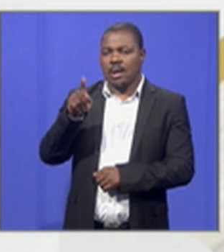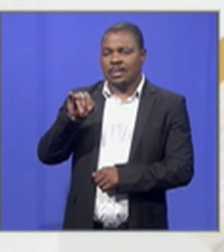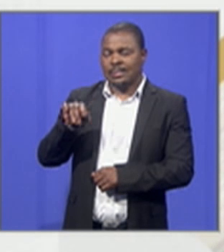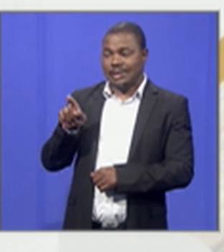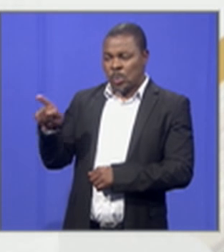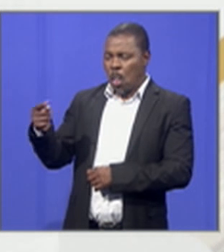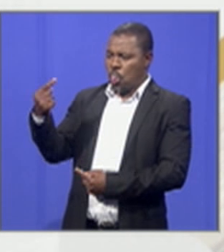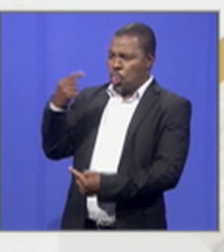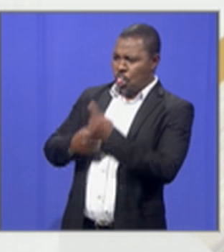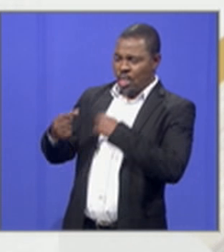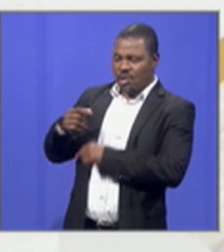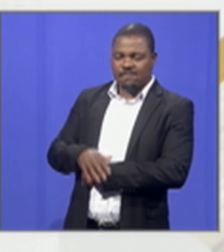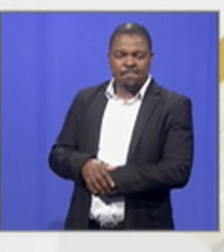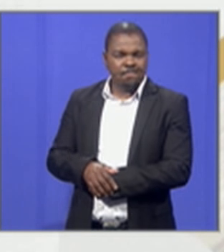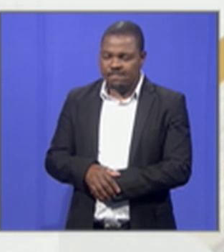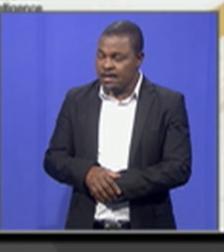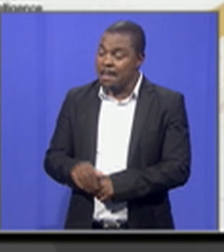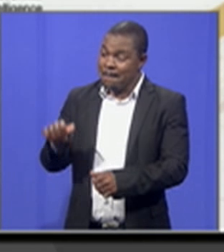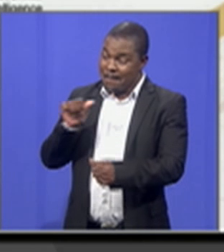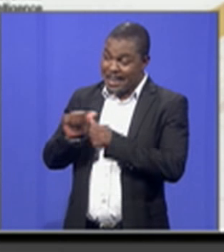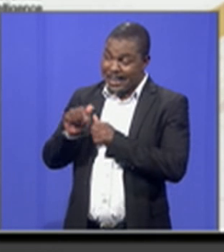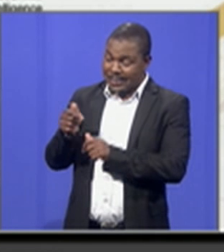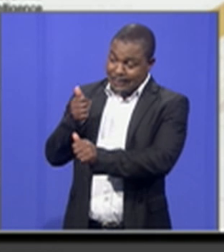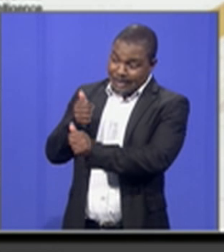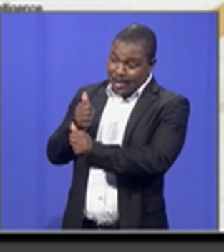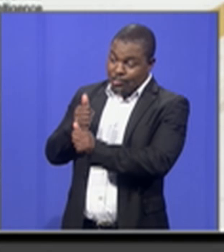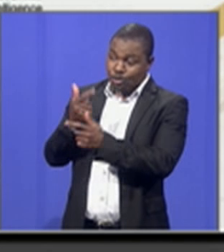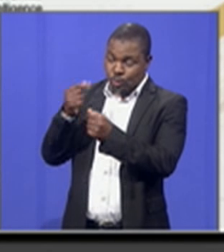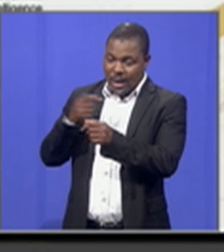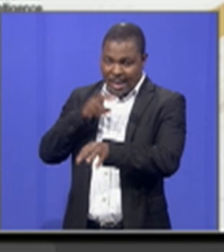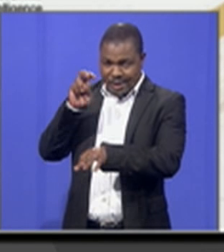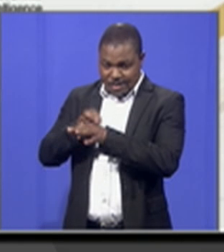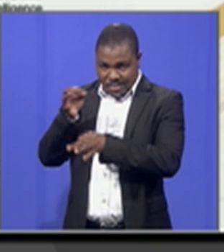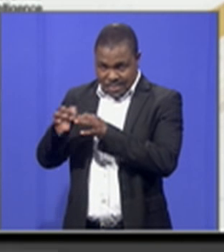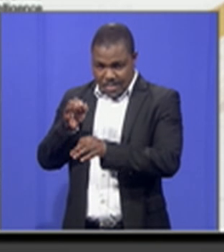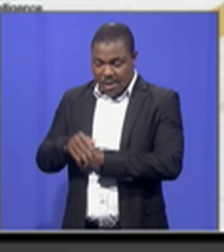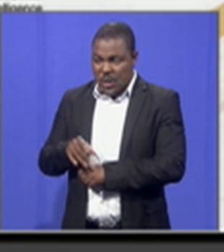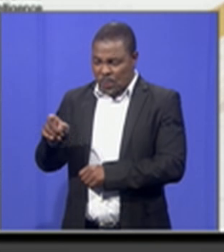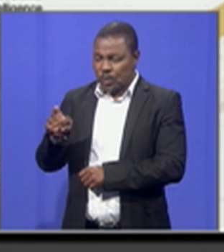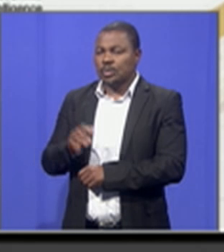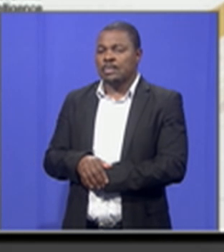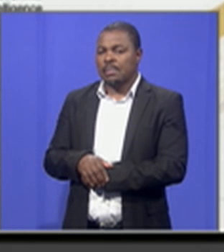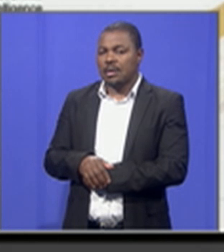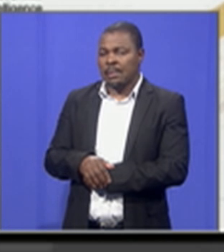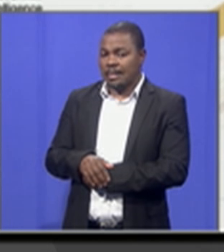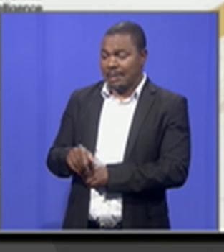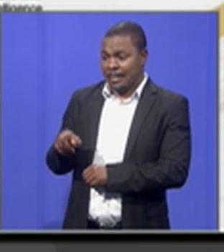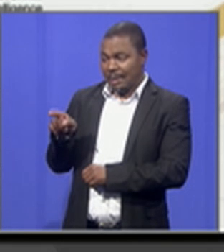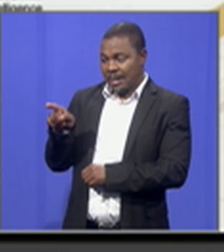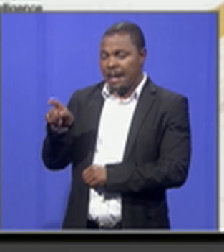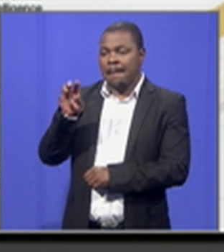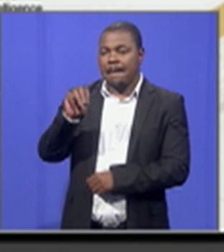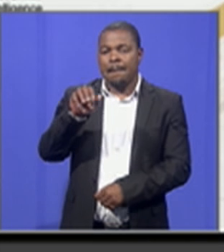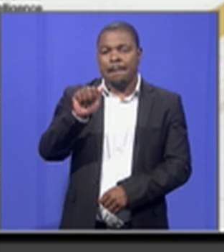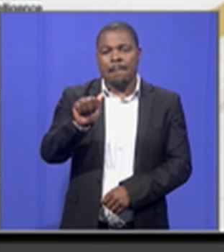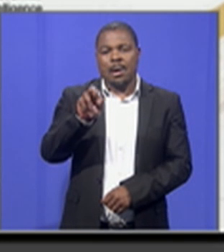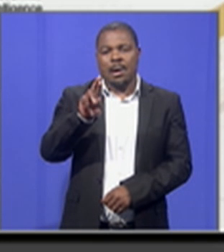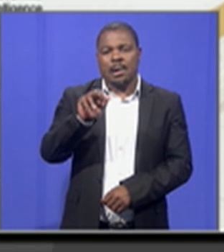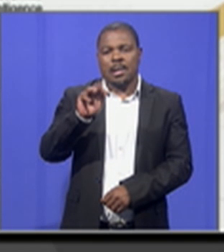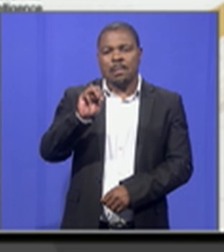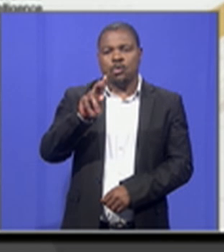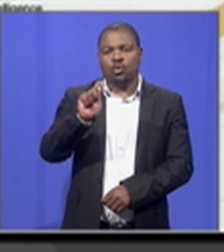me, should perhaps explain to this commission if he is in actual fact the conduit for Mr. Thimi Marimuthu, a known